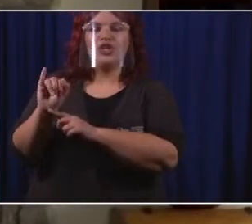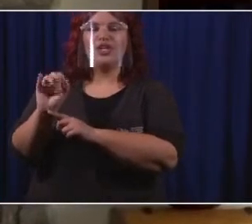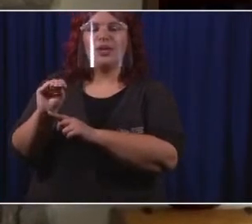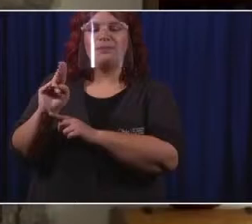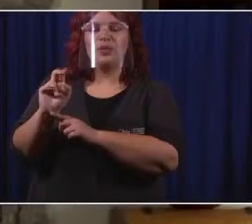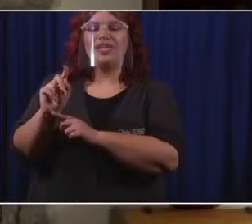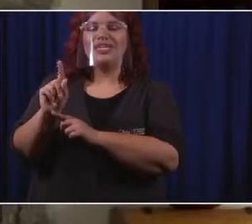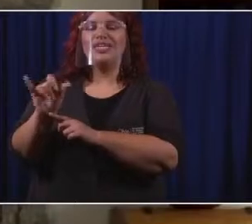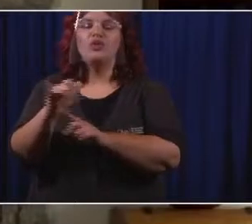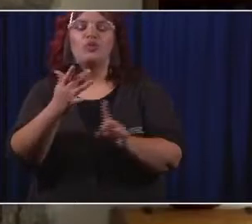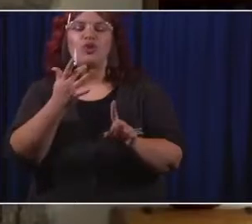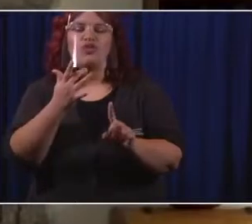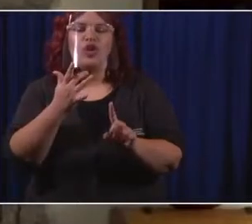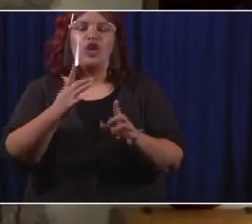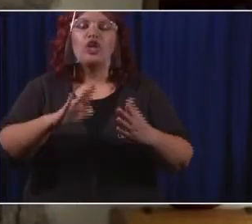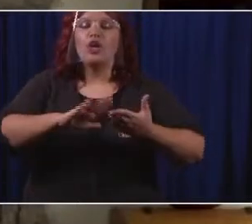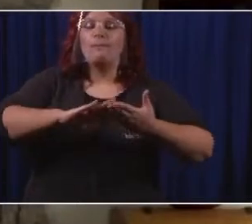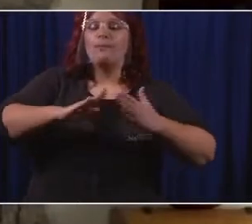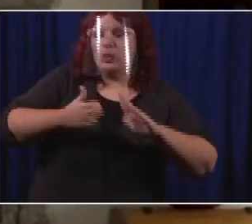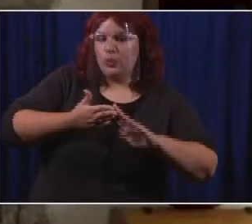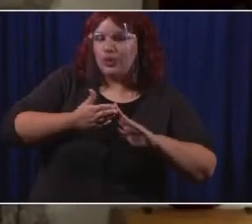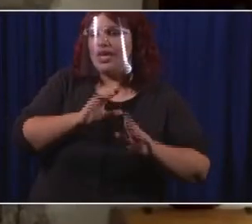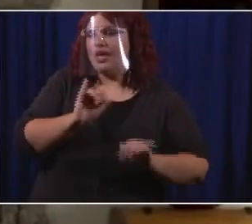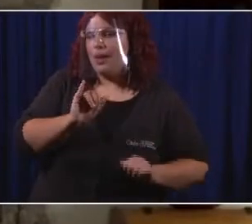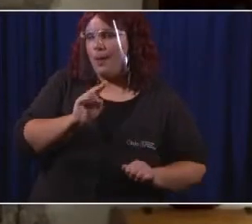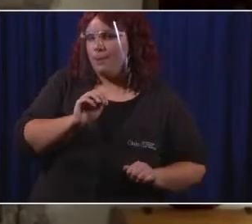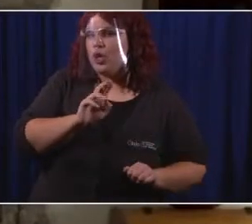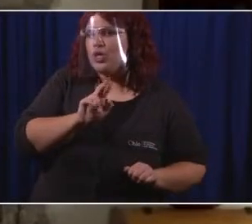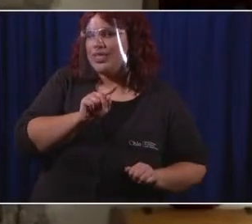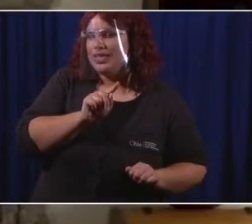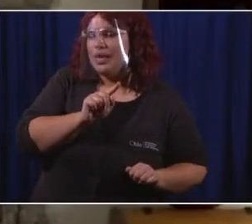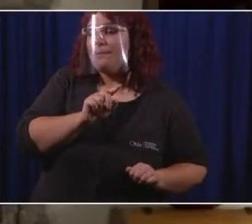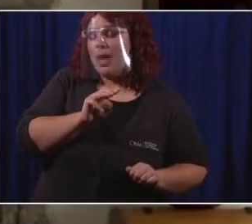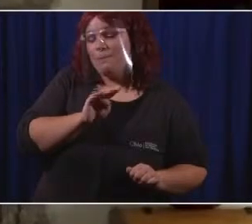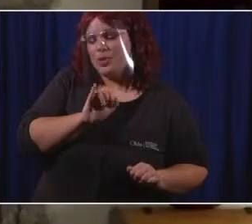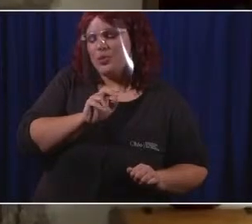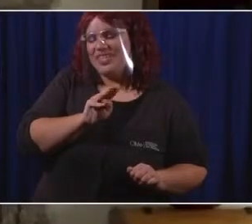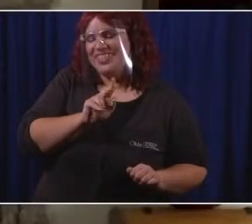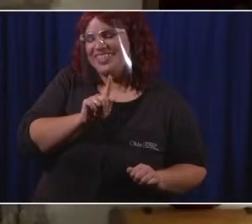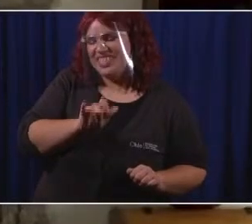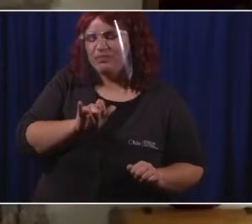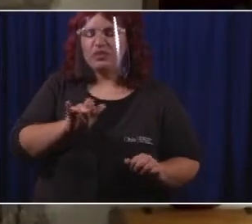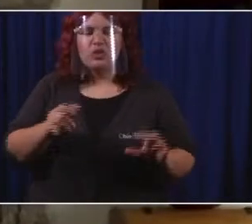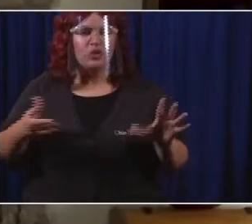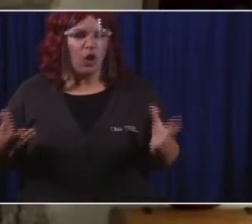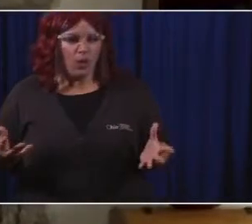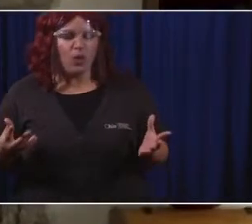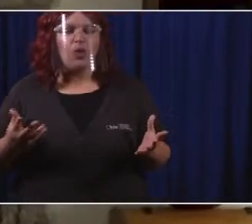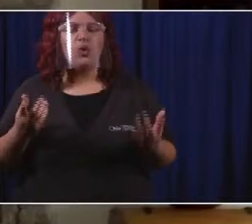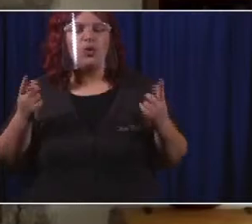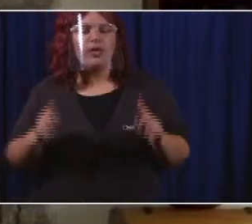that line. When you look at 202, when you look at